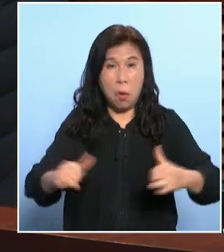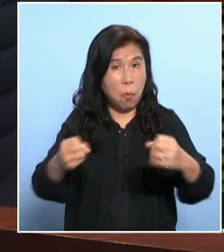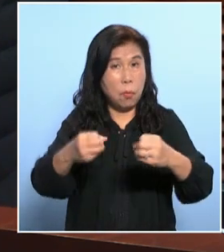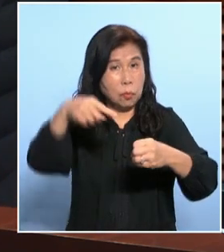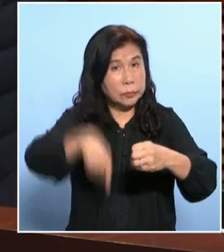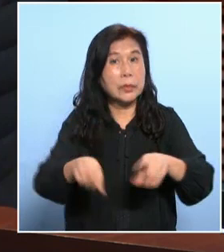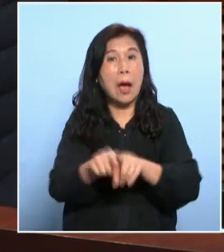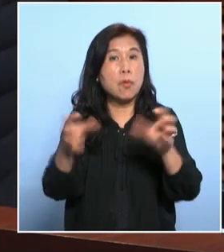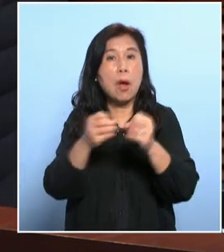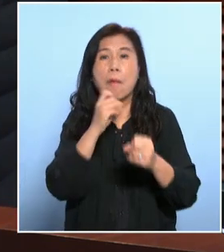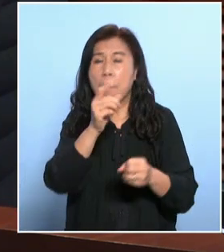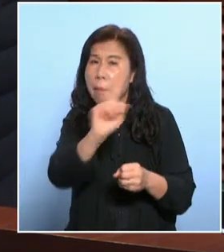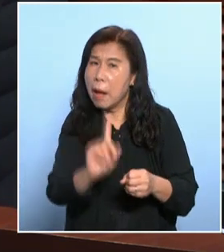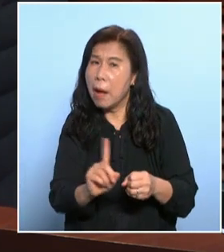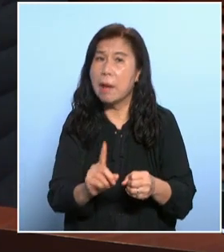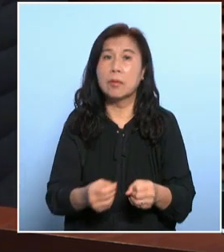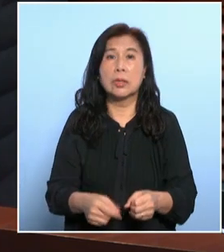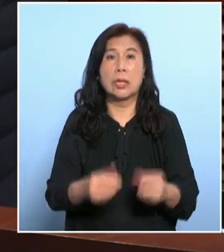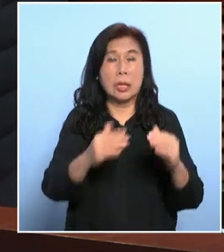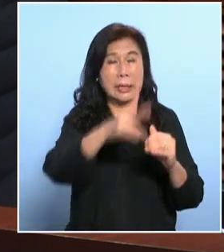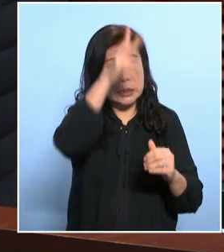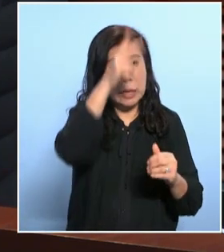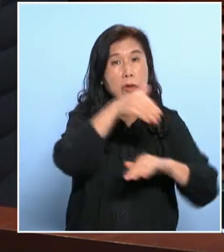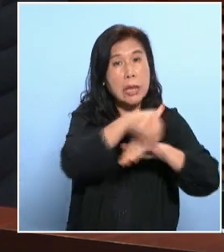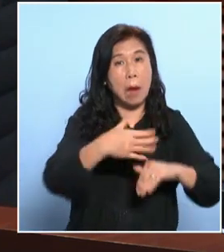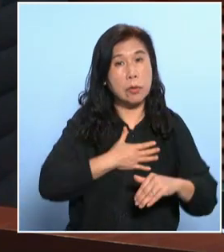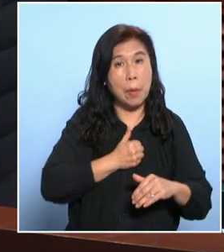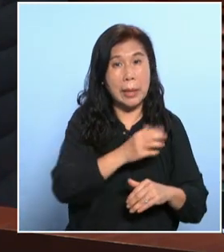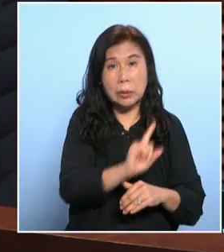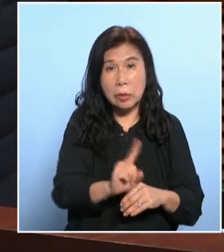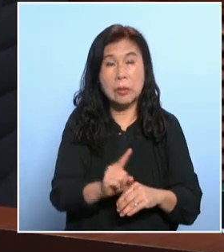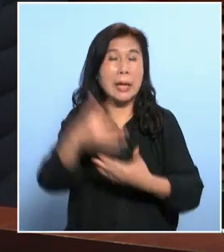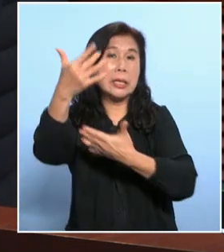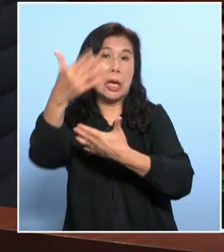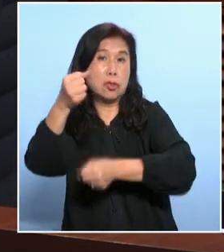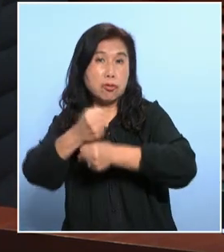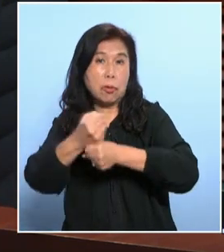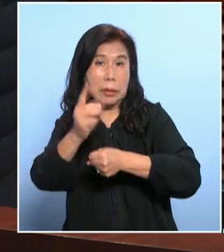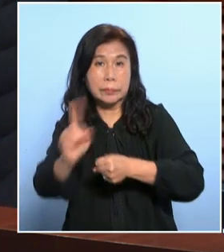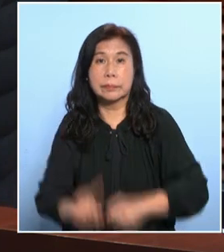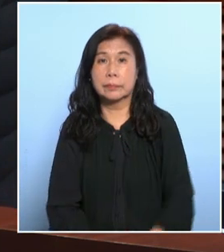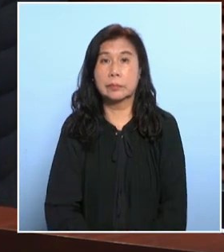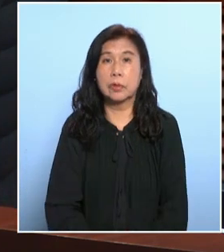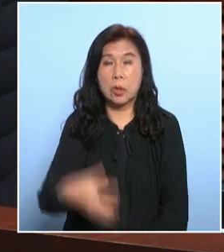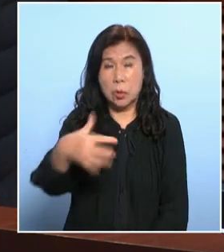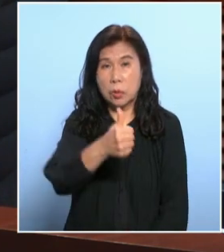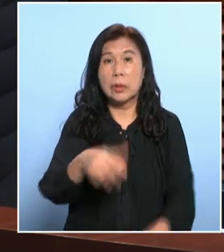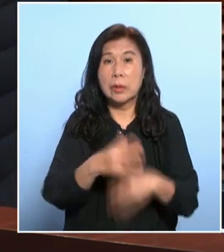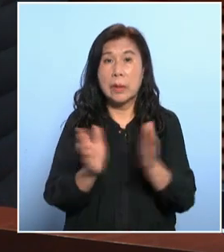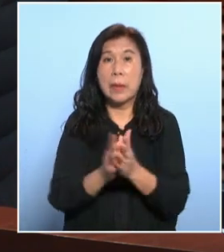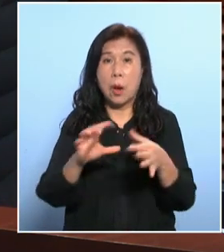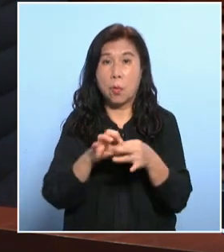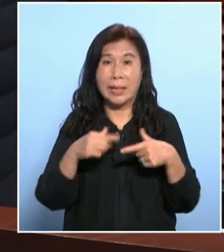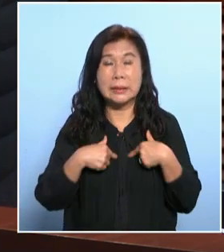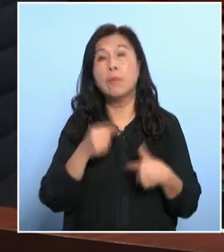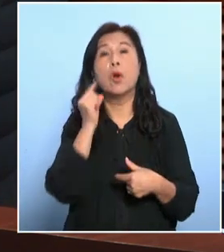that an authority will be set up to monitor the drug situation in Hong Kong. I would like to know about